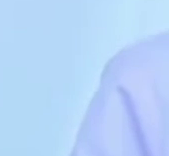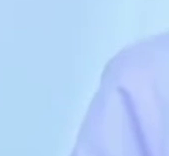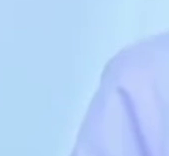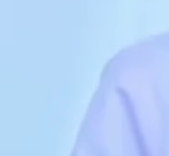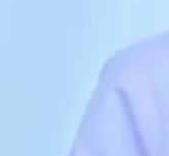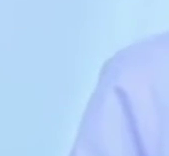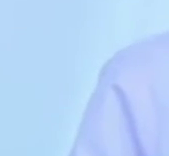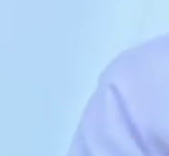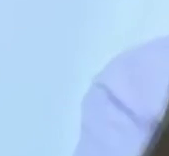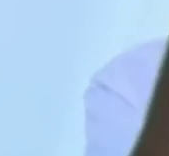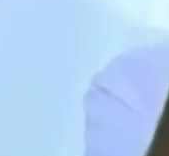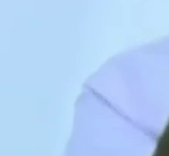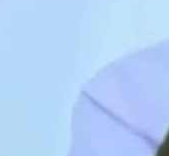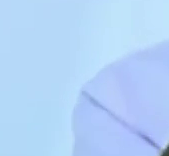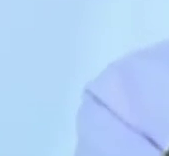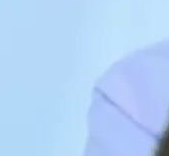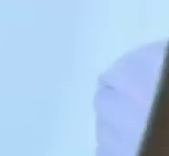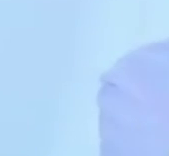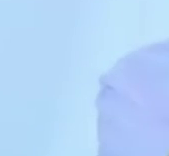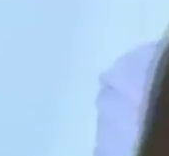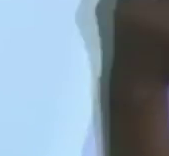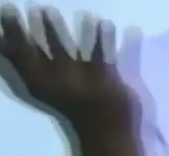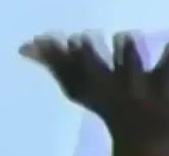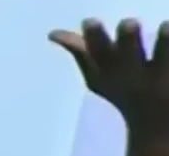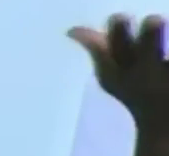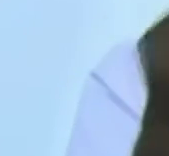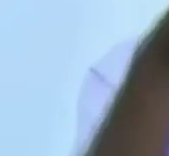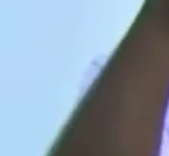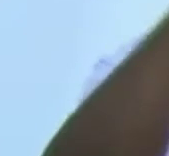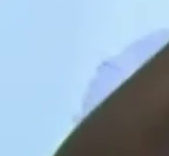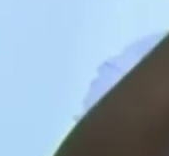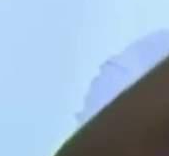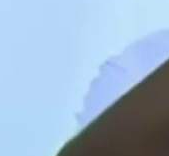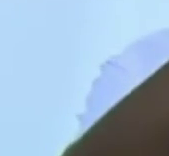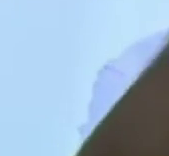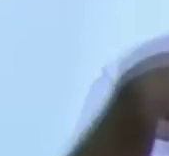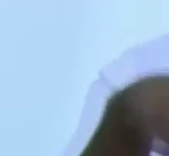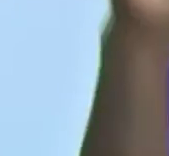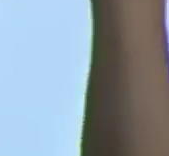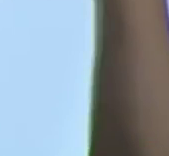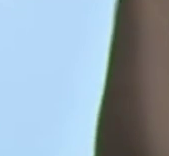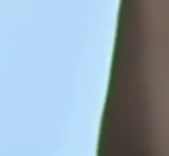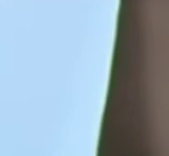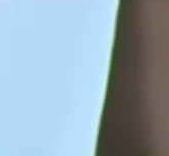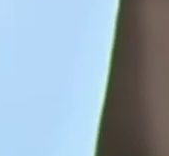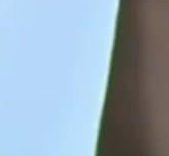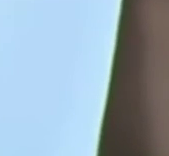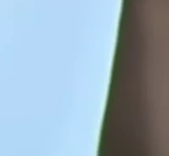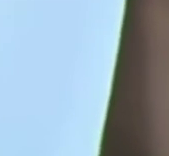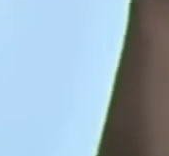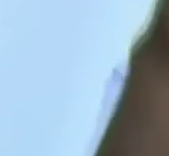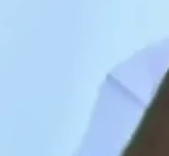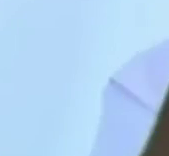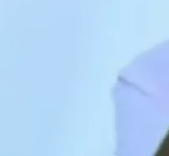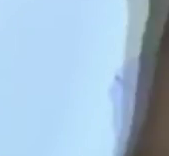start by telling you that the situation in our country is not getting